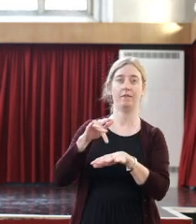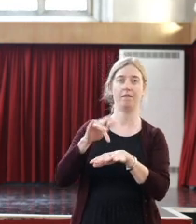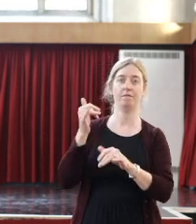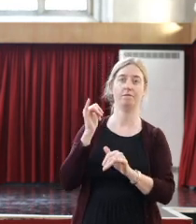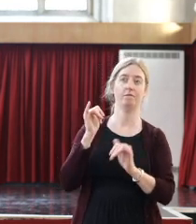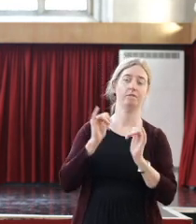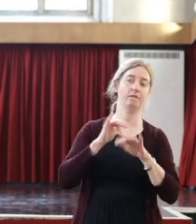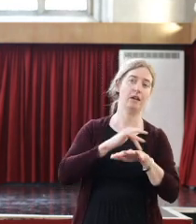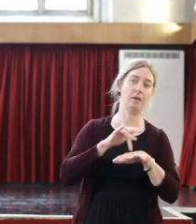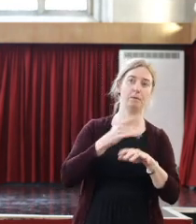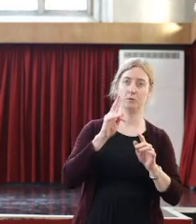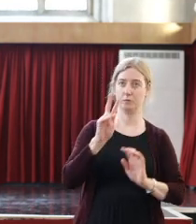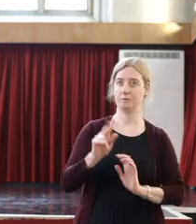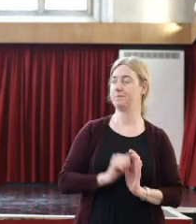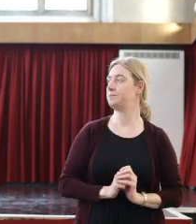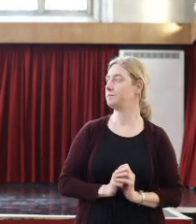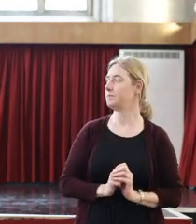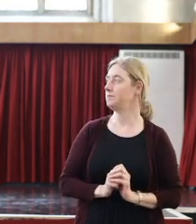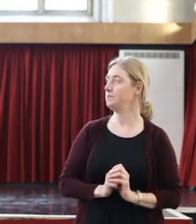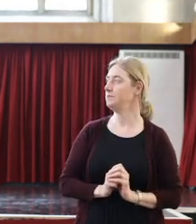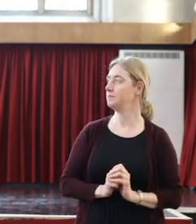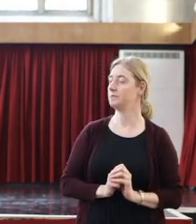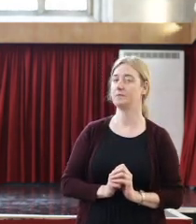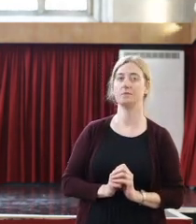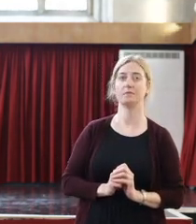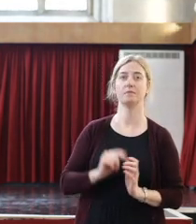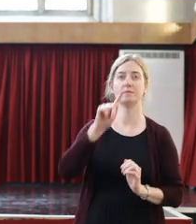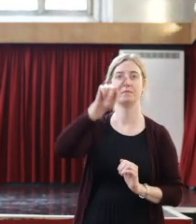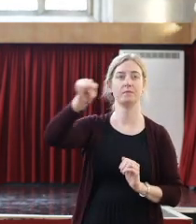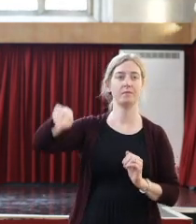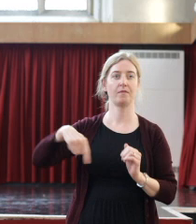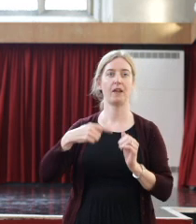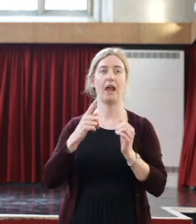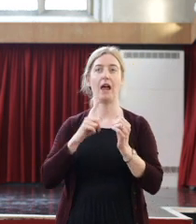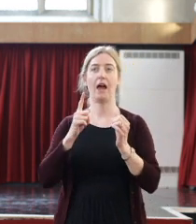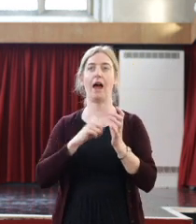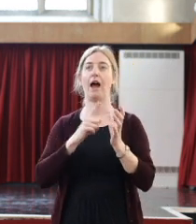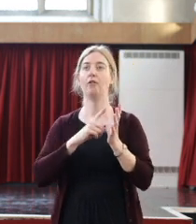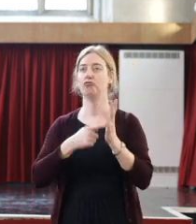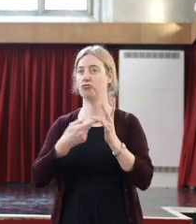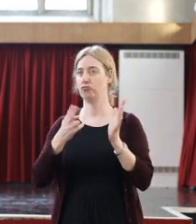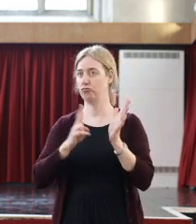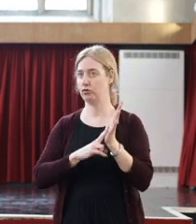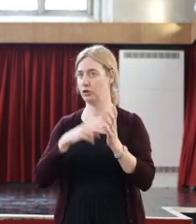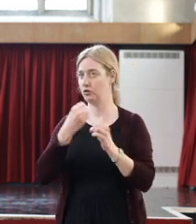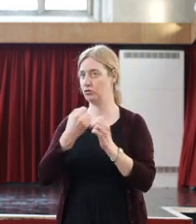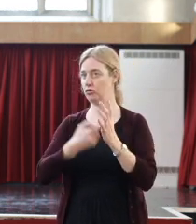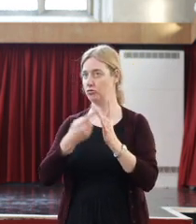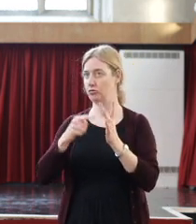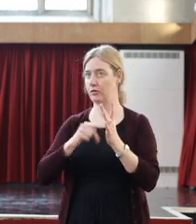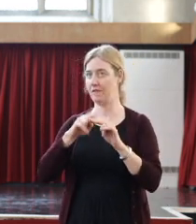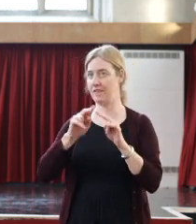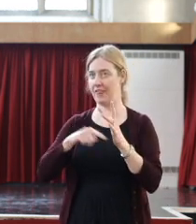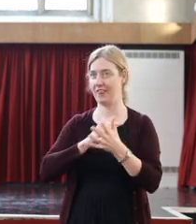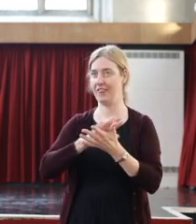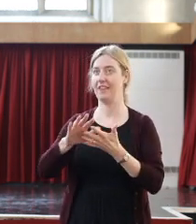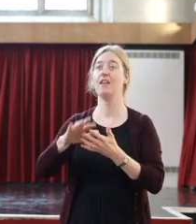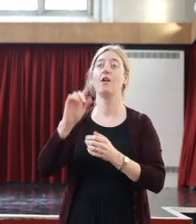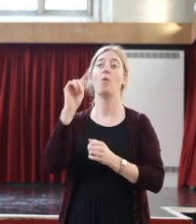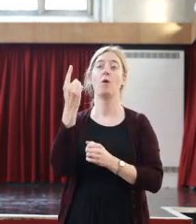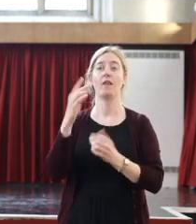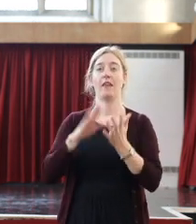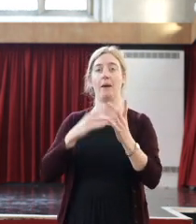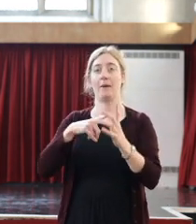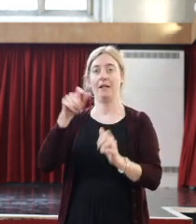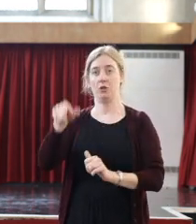So now, so I'd like to introduce you to Aaron Griffin, who's one of the one of my MA students who's got a piece of work, and he'll talk a